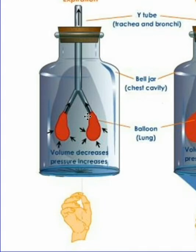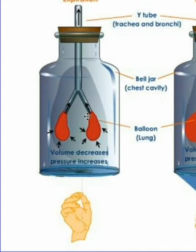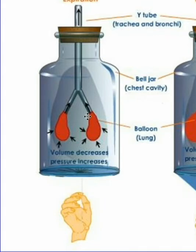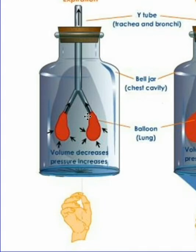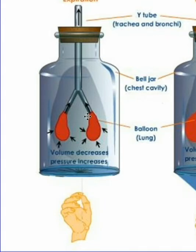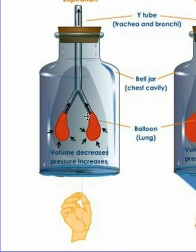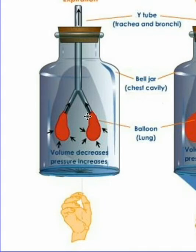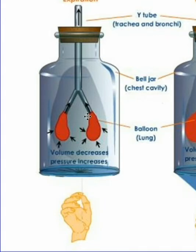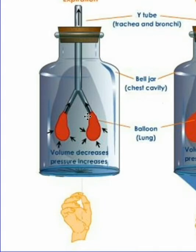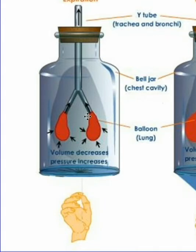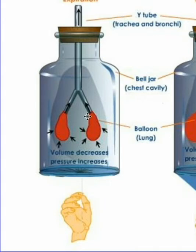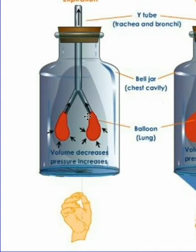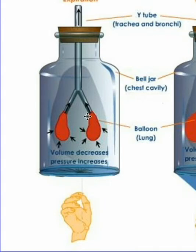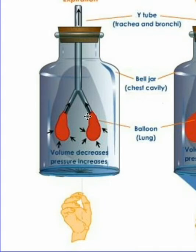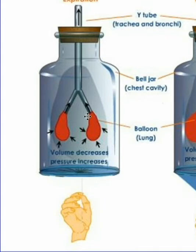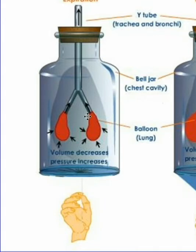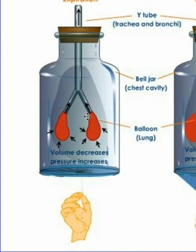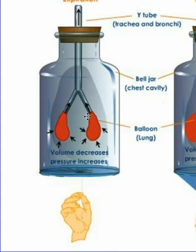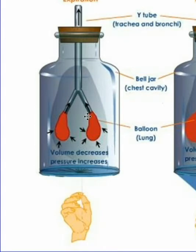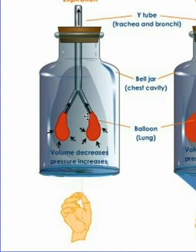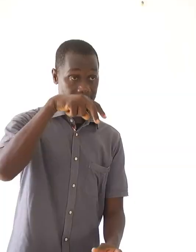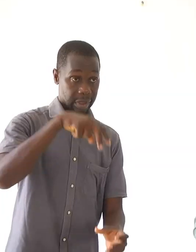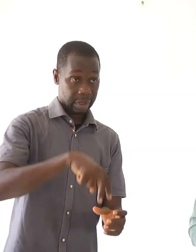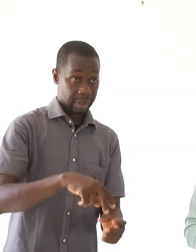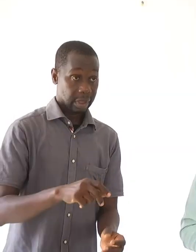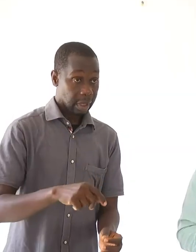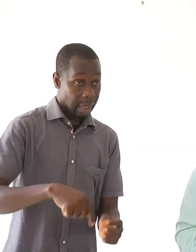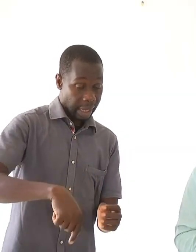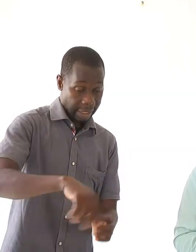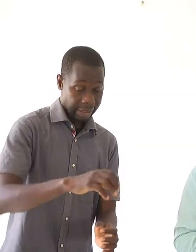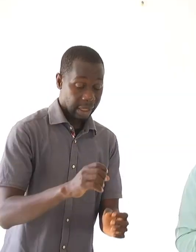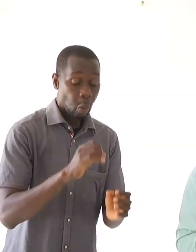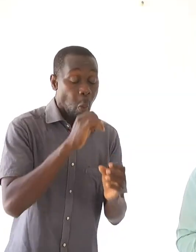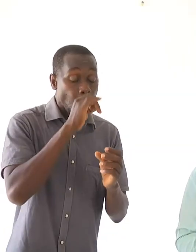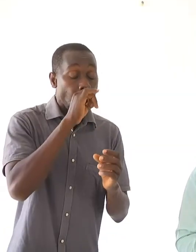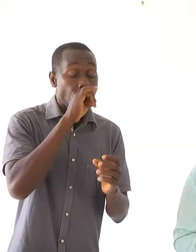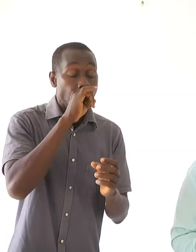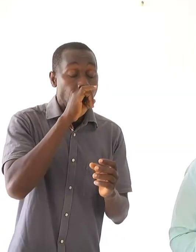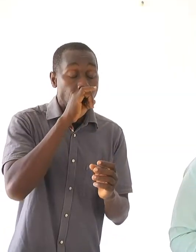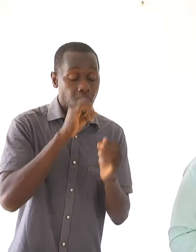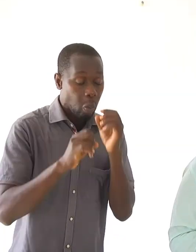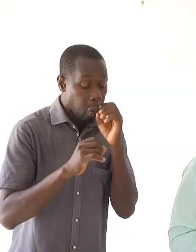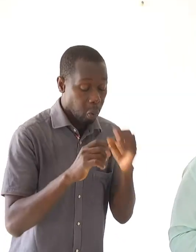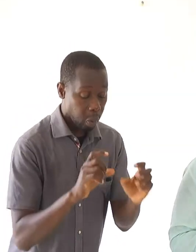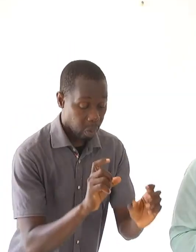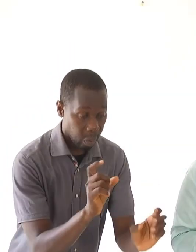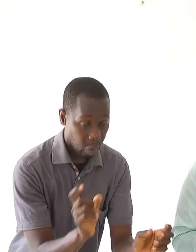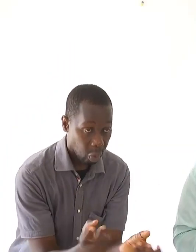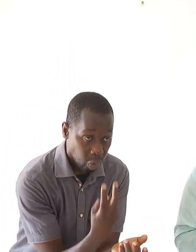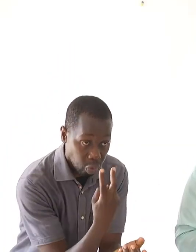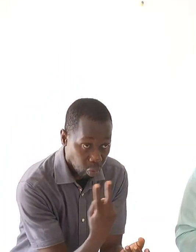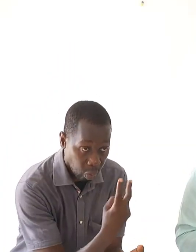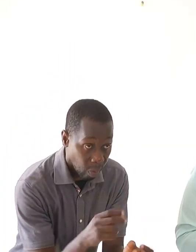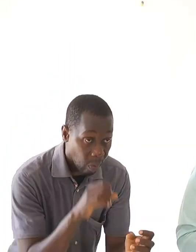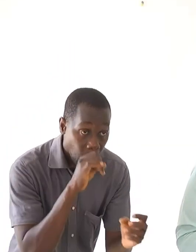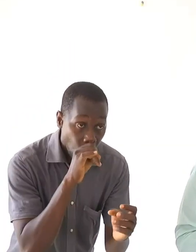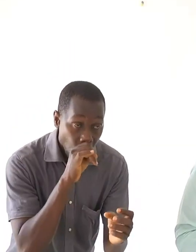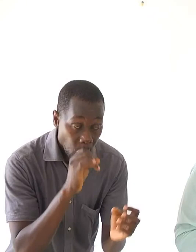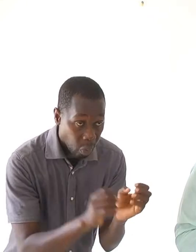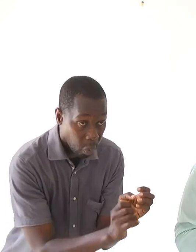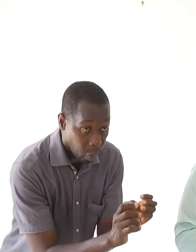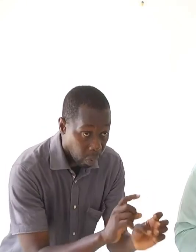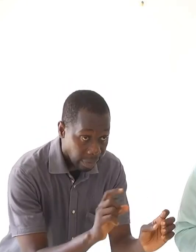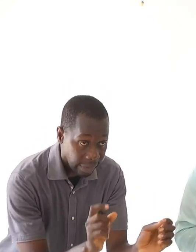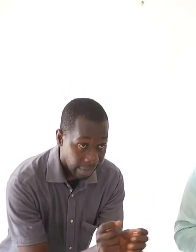a Y-shaped something. You tie balloons to both ends of the tube,